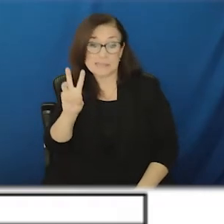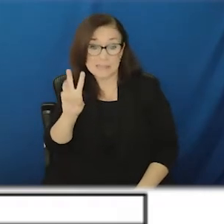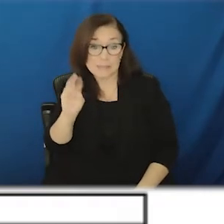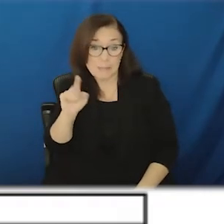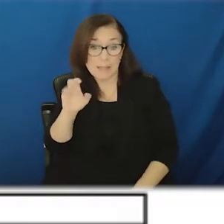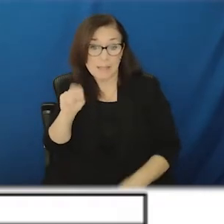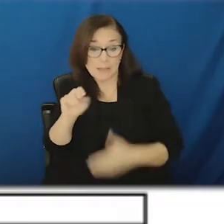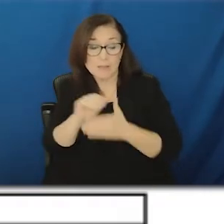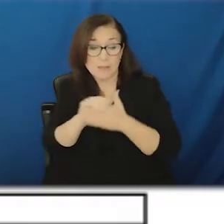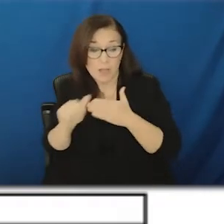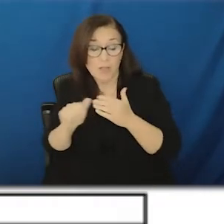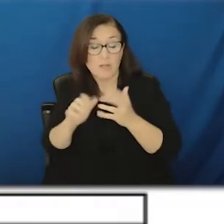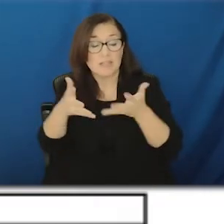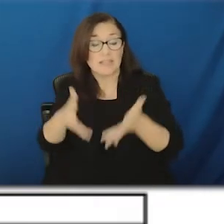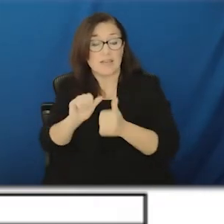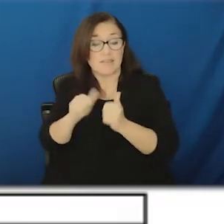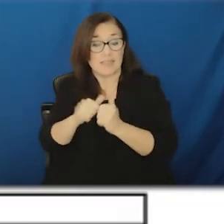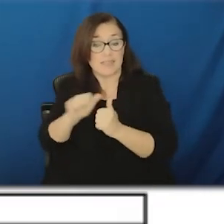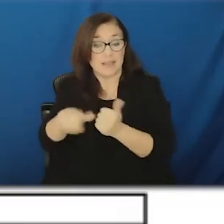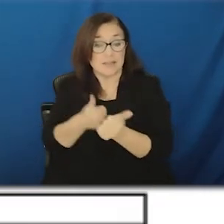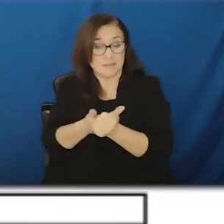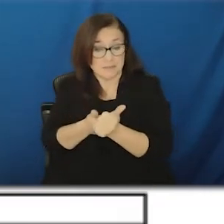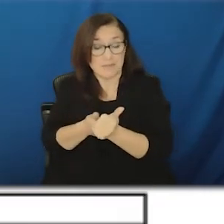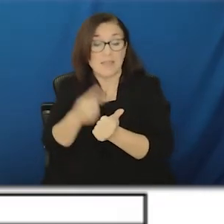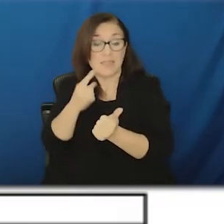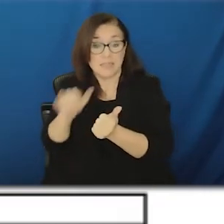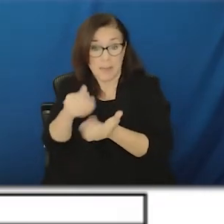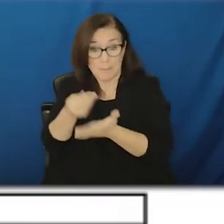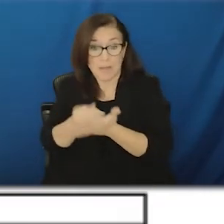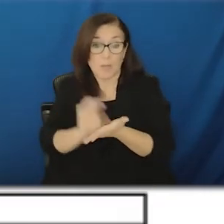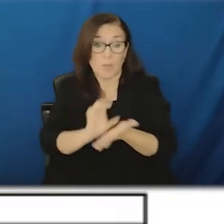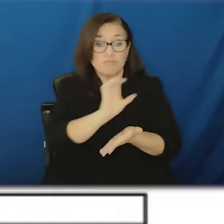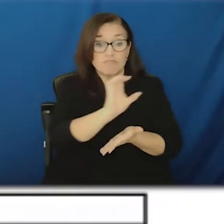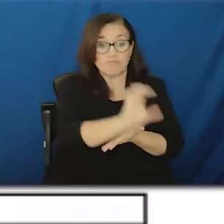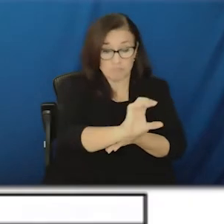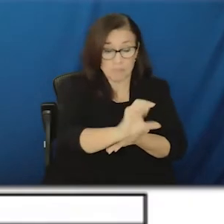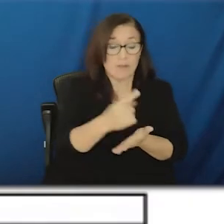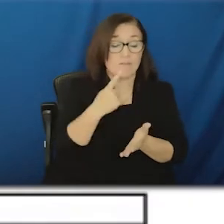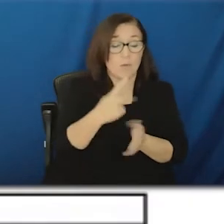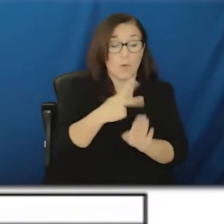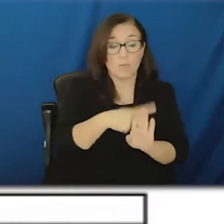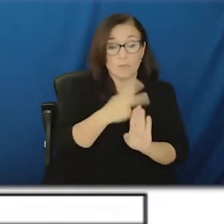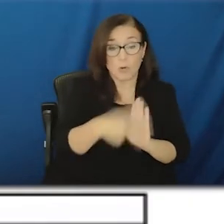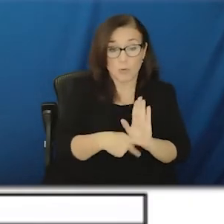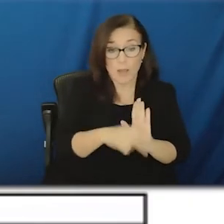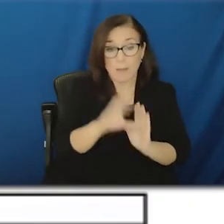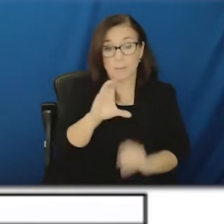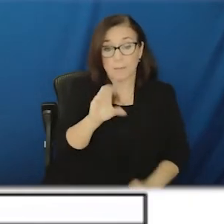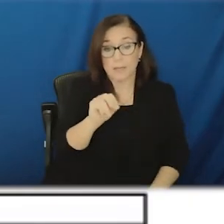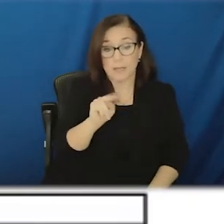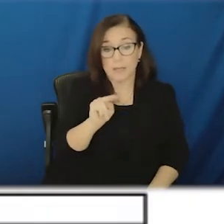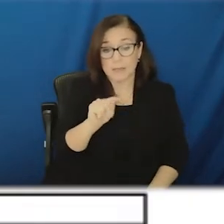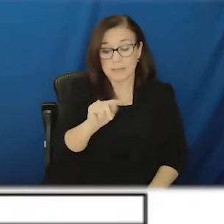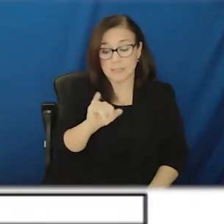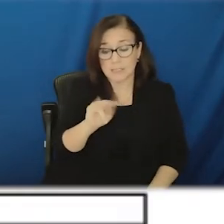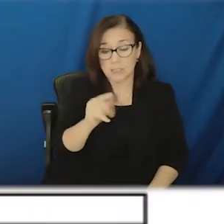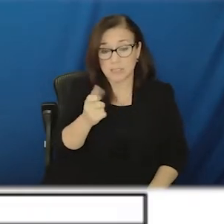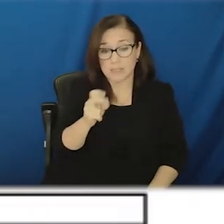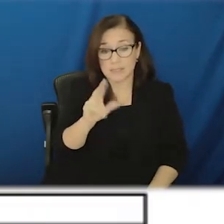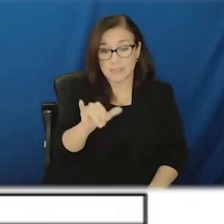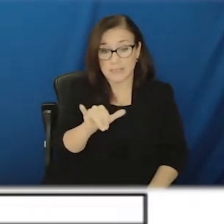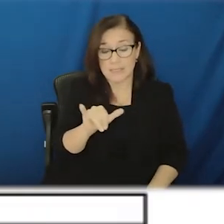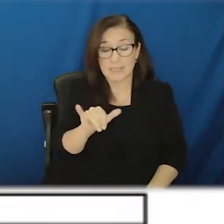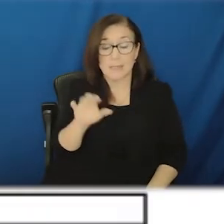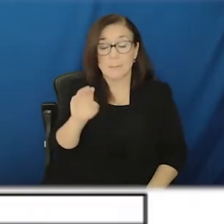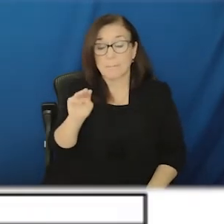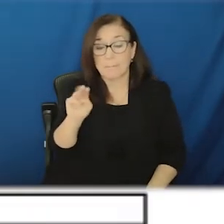fund, and we're going to be able to reallocate that back to program contingency in Measure I, so we can use it on other projects. Now